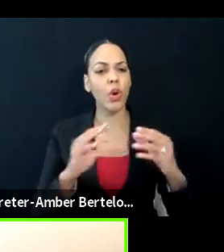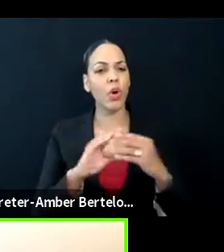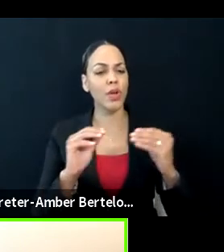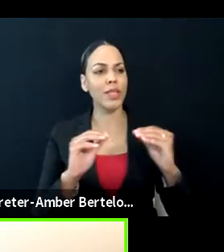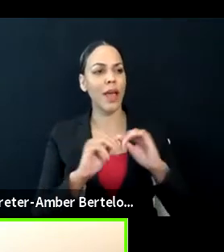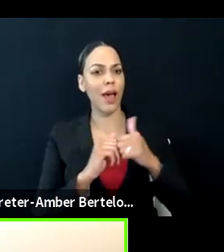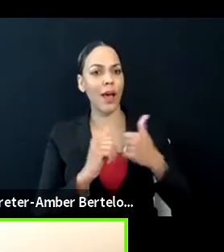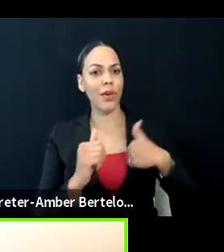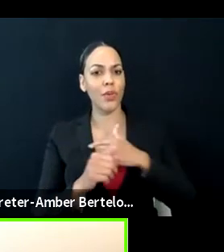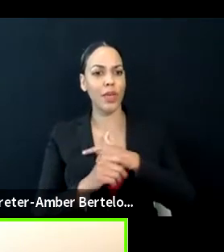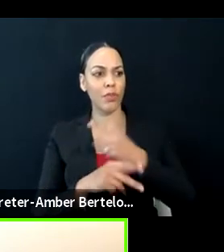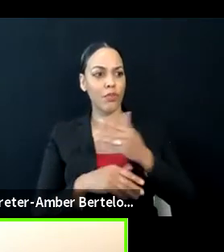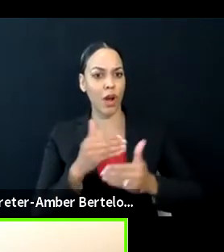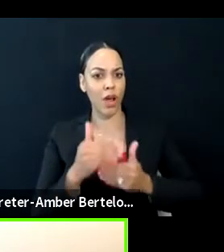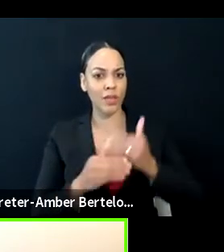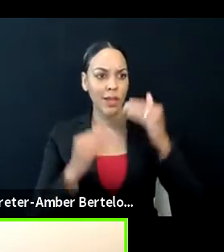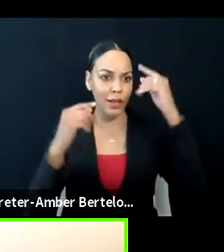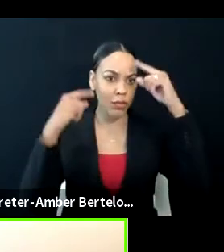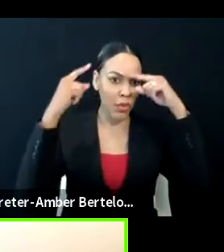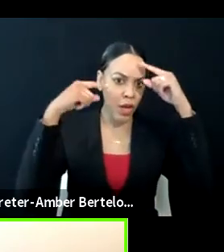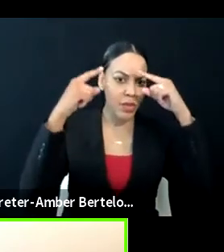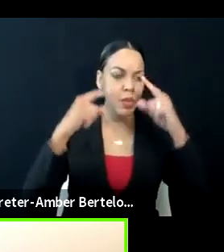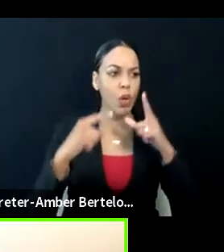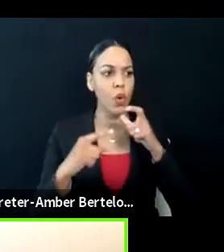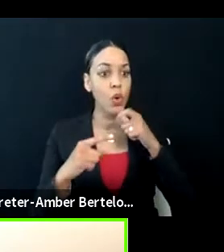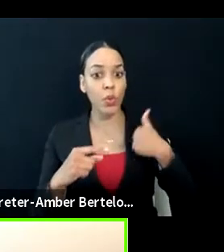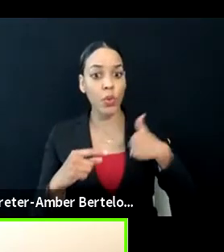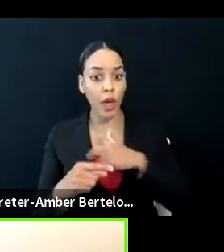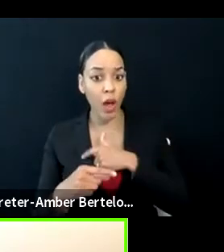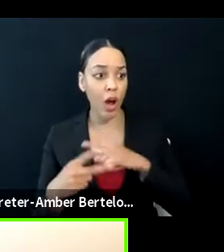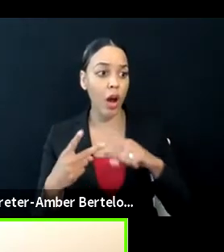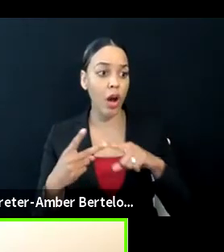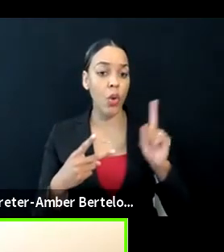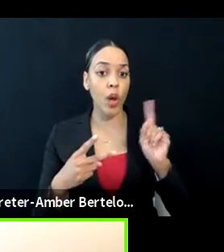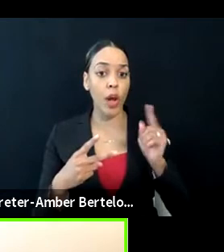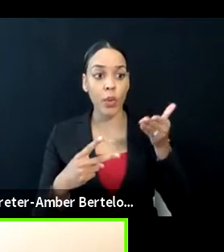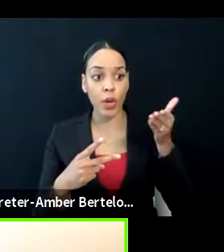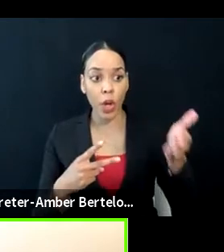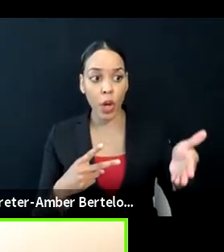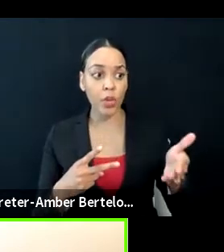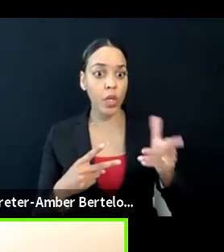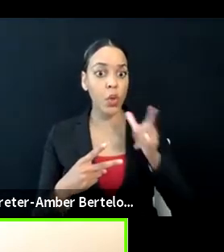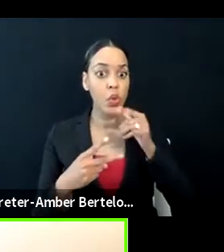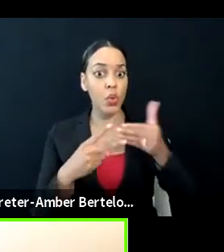we are, where we've been, where we are, where we're going.